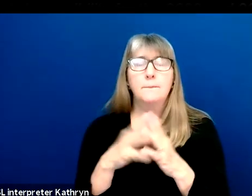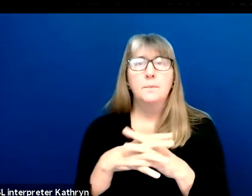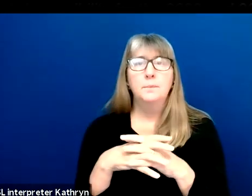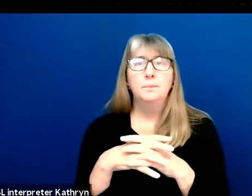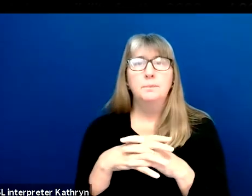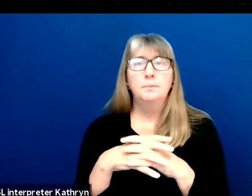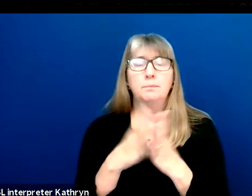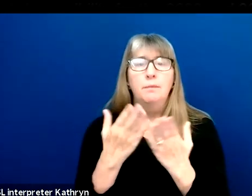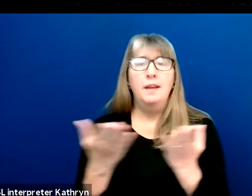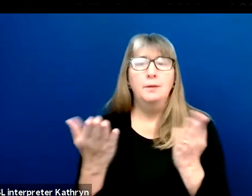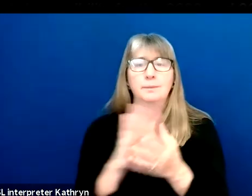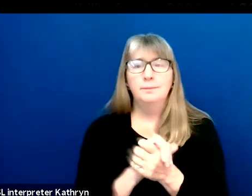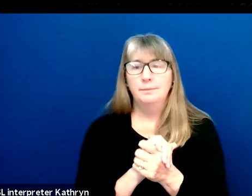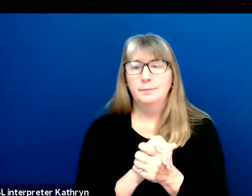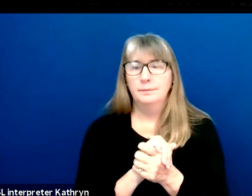things.